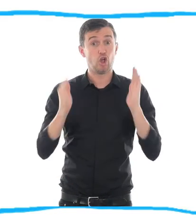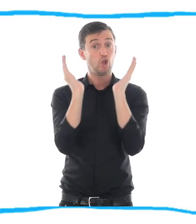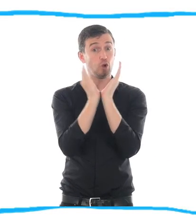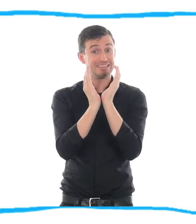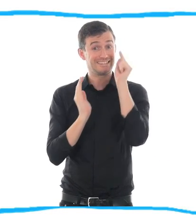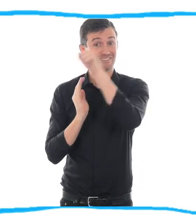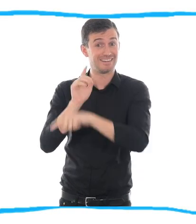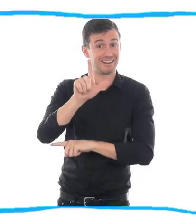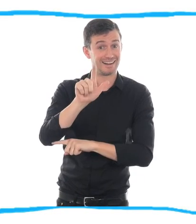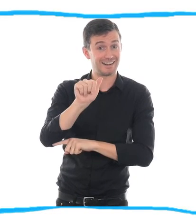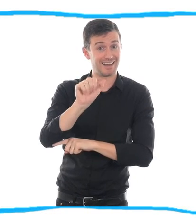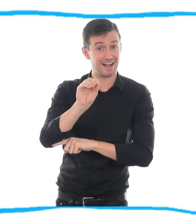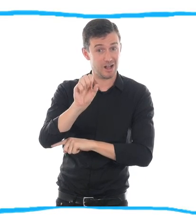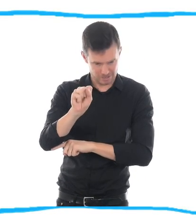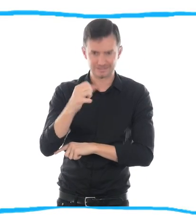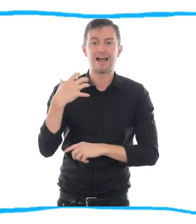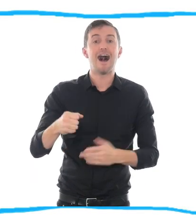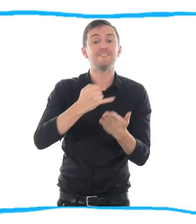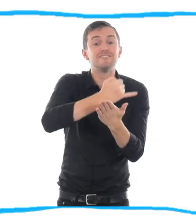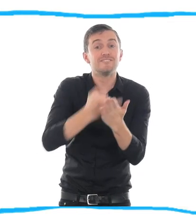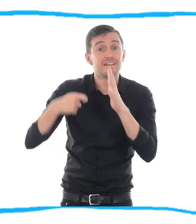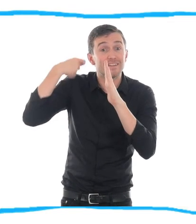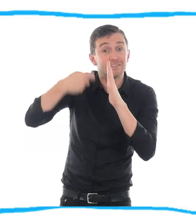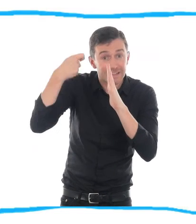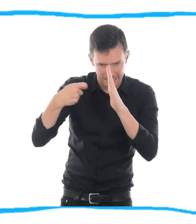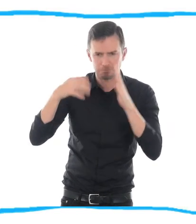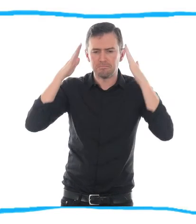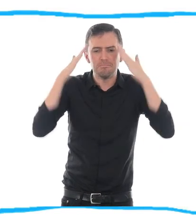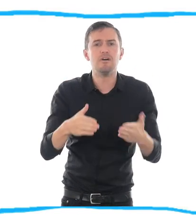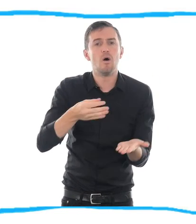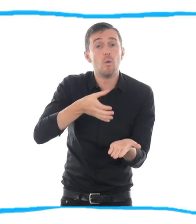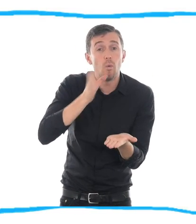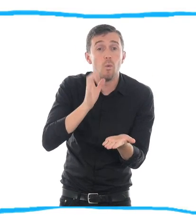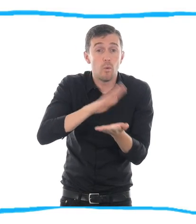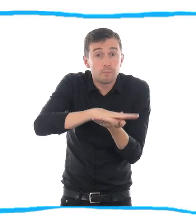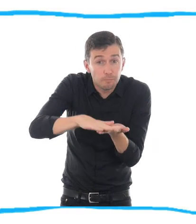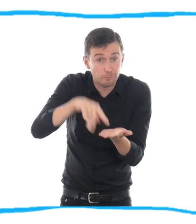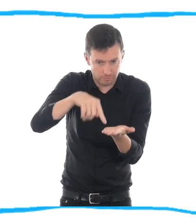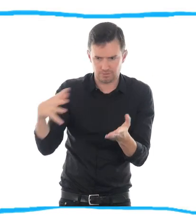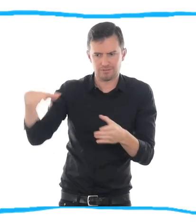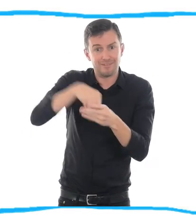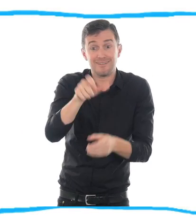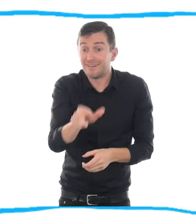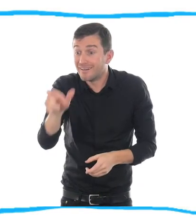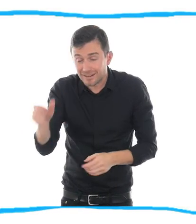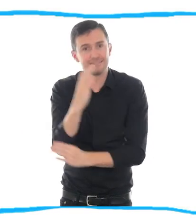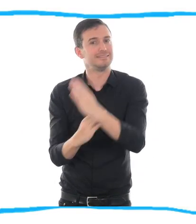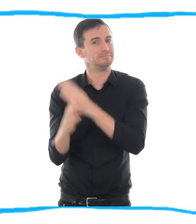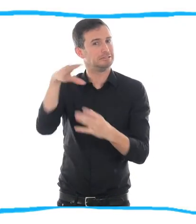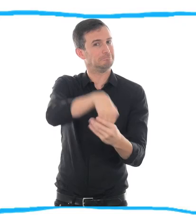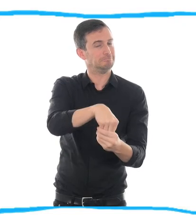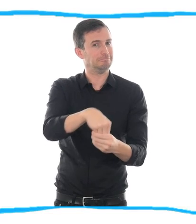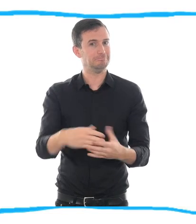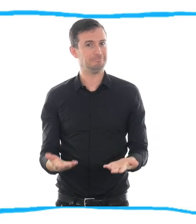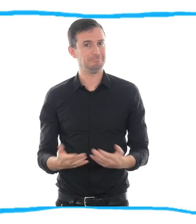or topics. For example, UNICEF Laos has developed animations about water and sanitation aimed at children, which